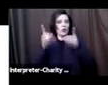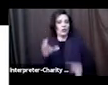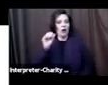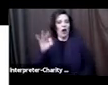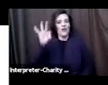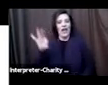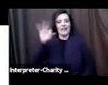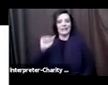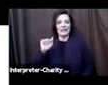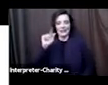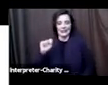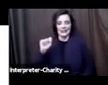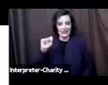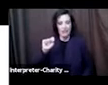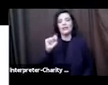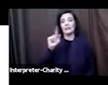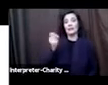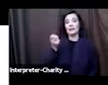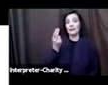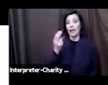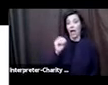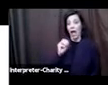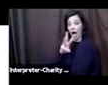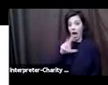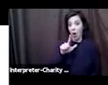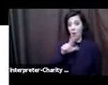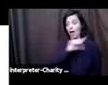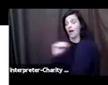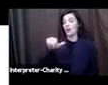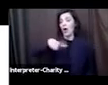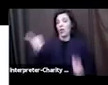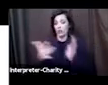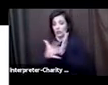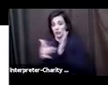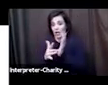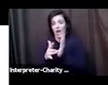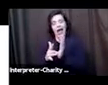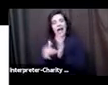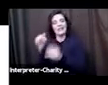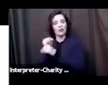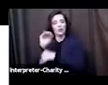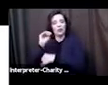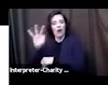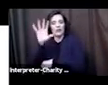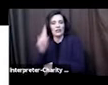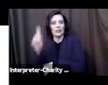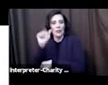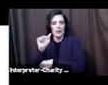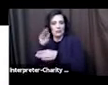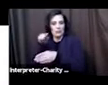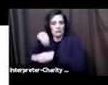the director of Tekl and other AT programs at the Institute on Disabilities at Temple. And I